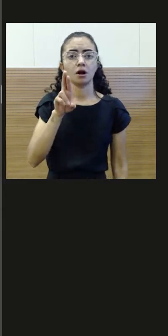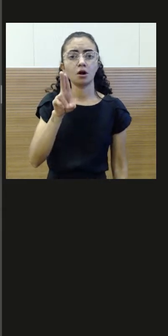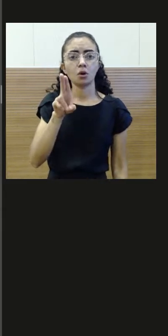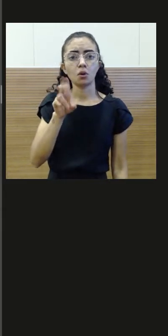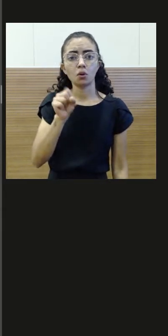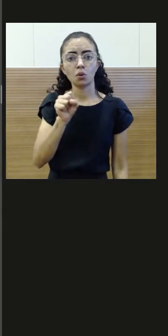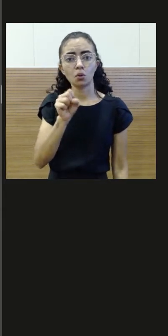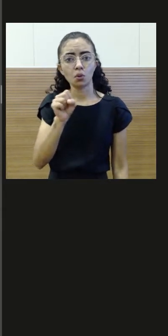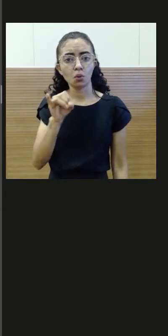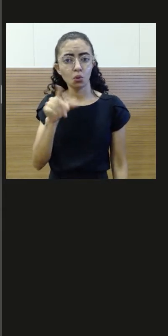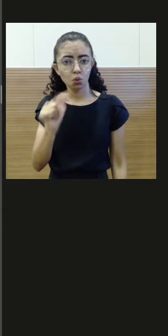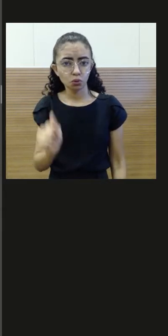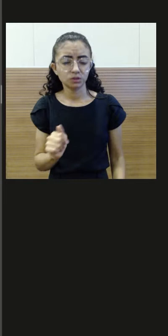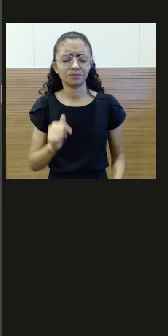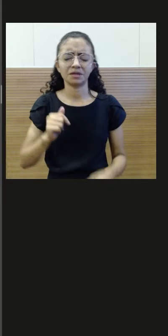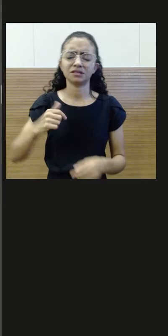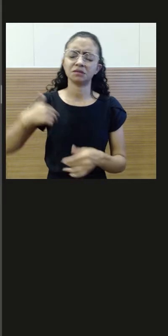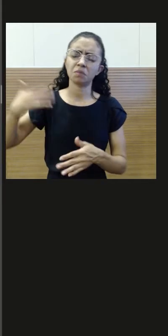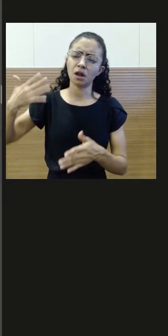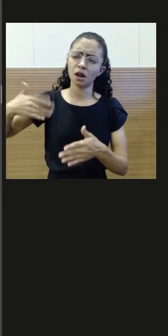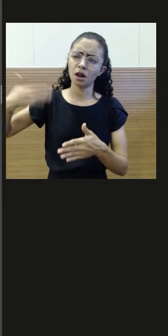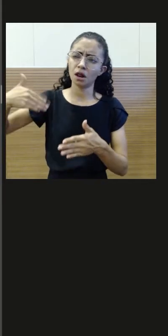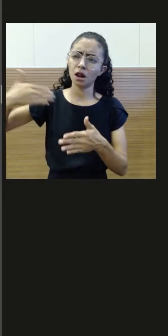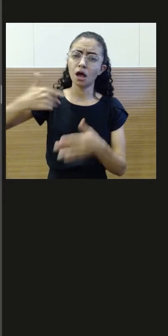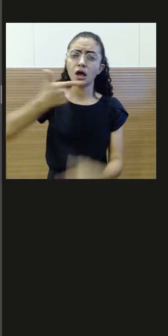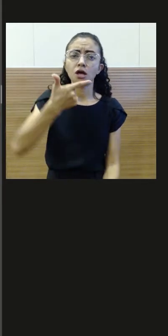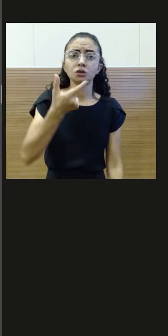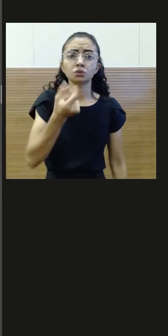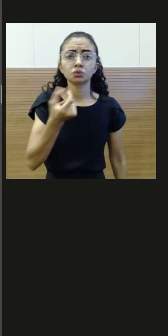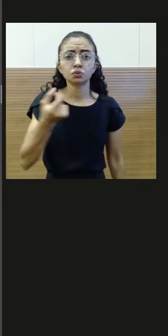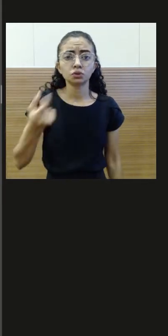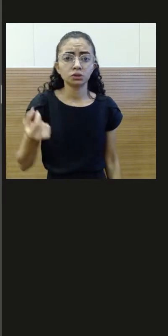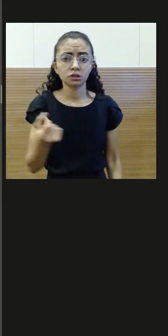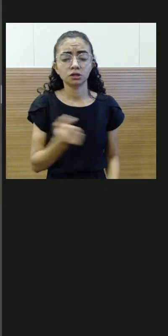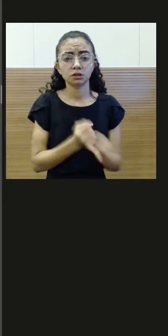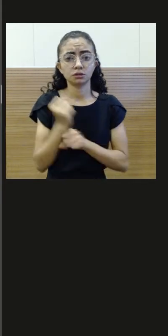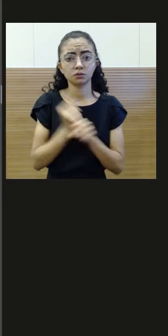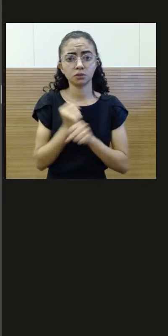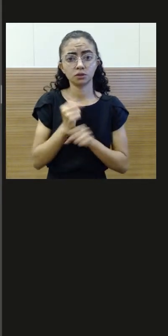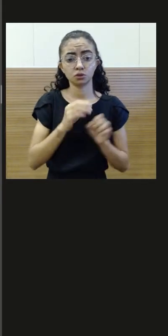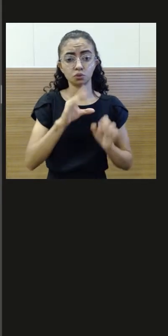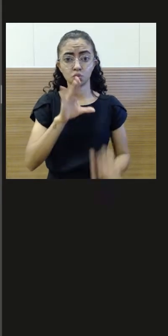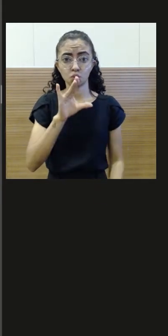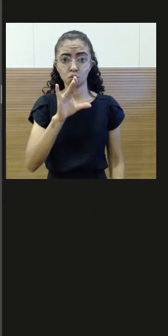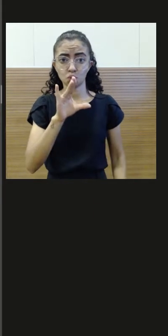biochemical or nutricentric science is still dominant.